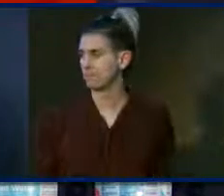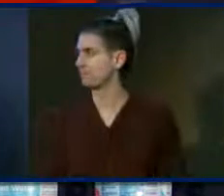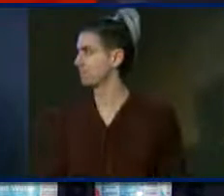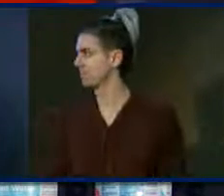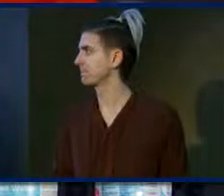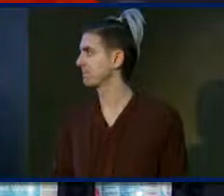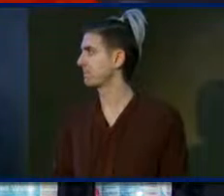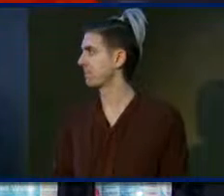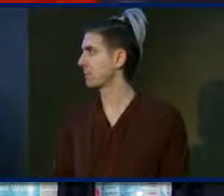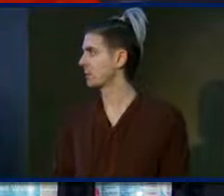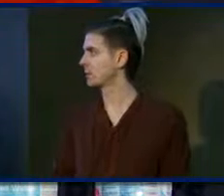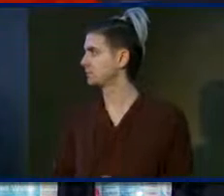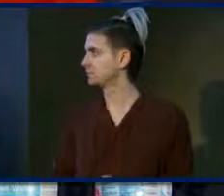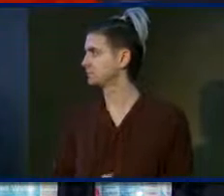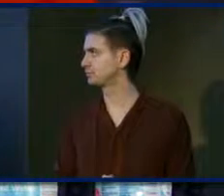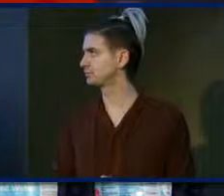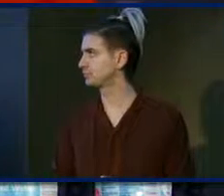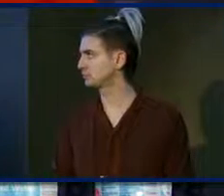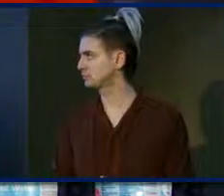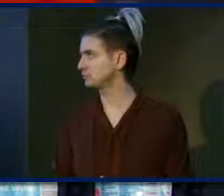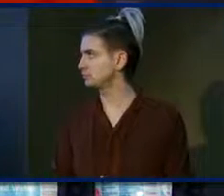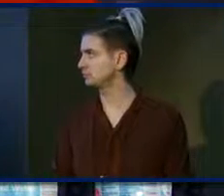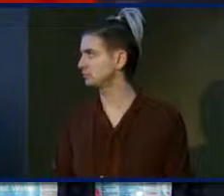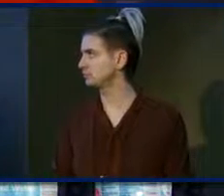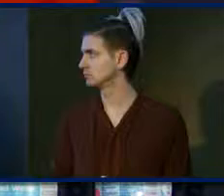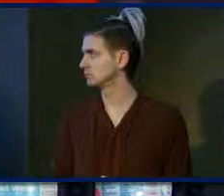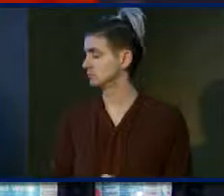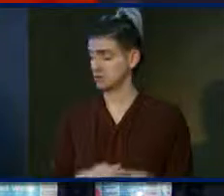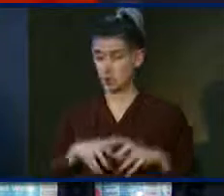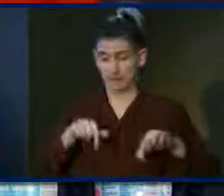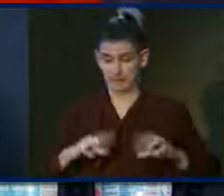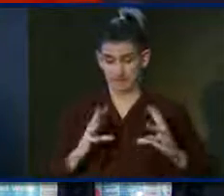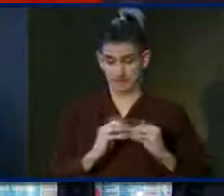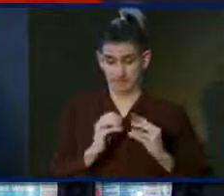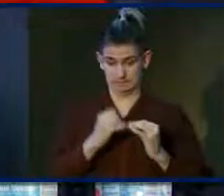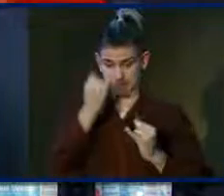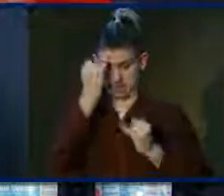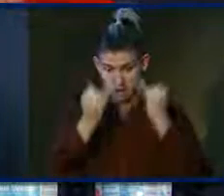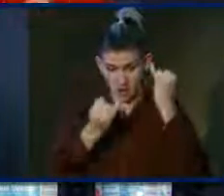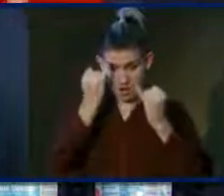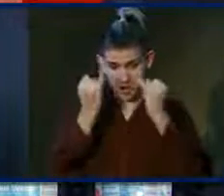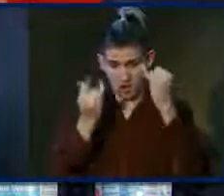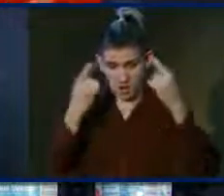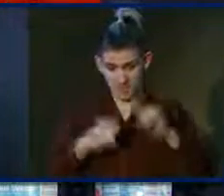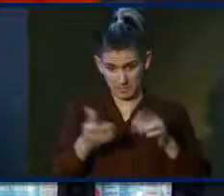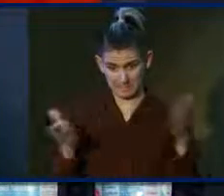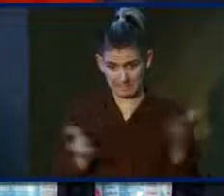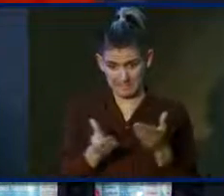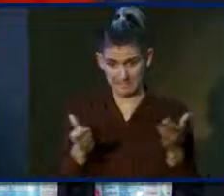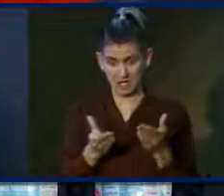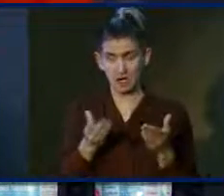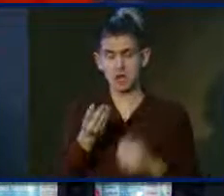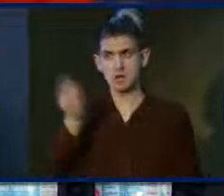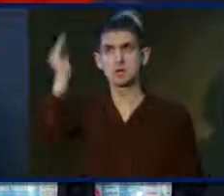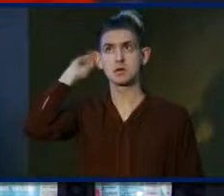have to take whatever ideas come out of this and take it back to your communities and spread the